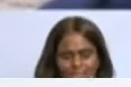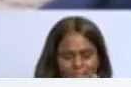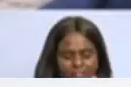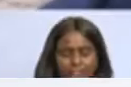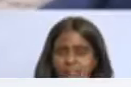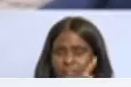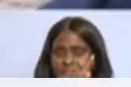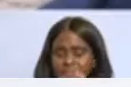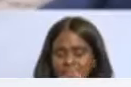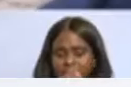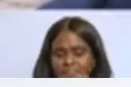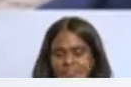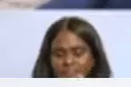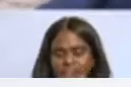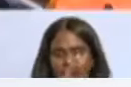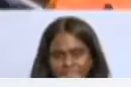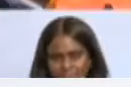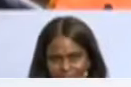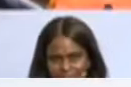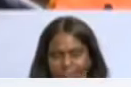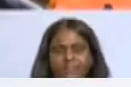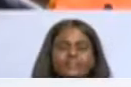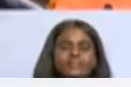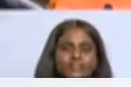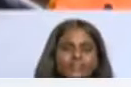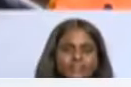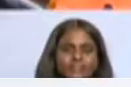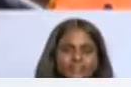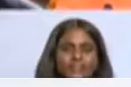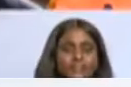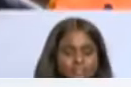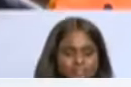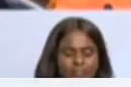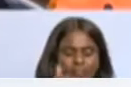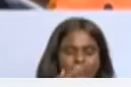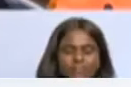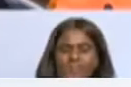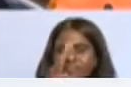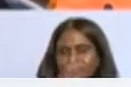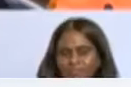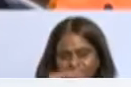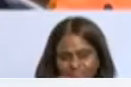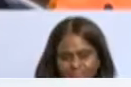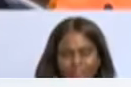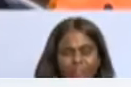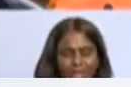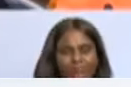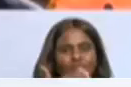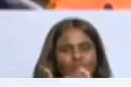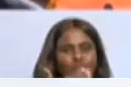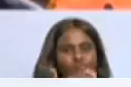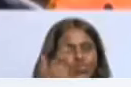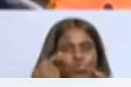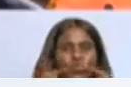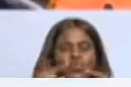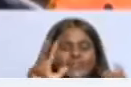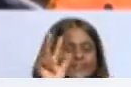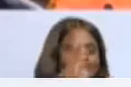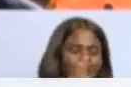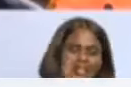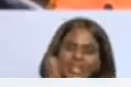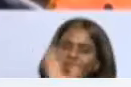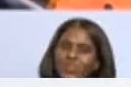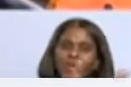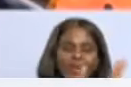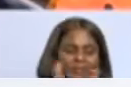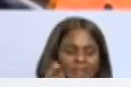system, Tazara. And Madam Speaker, we have good news for you. We have signed this arrangement. We